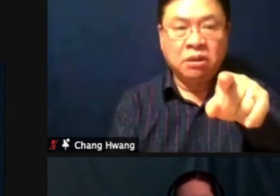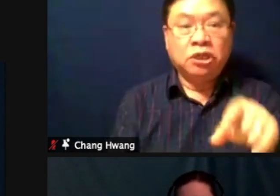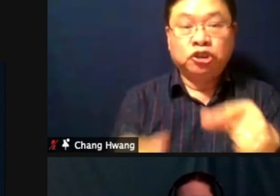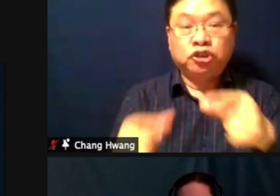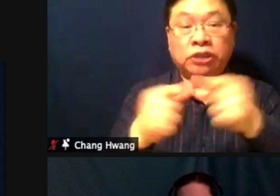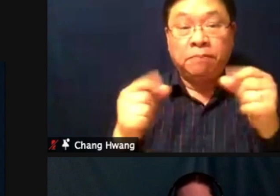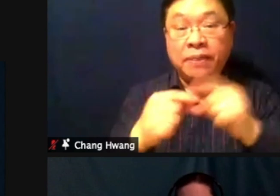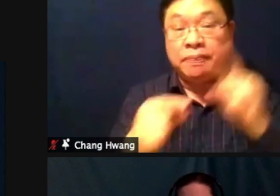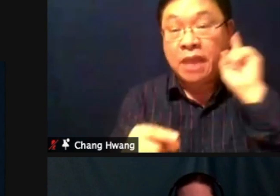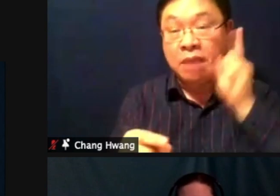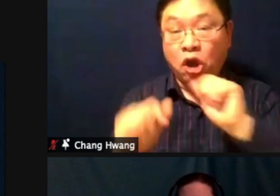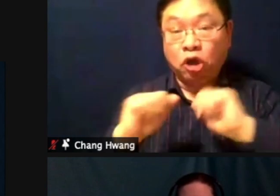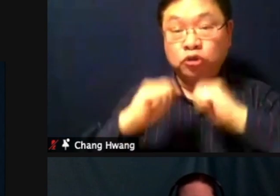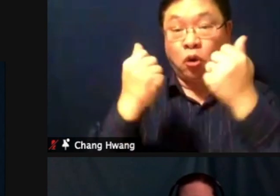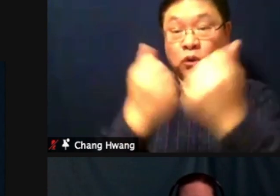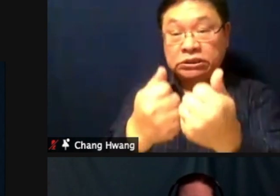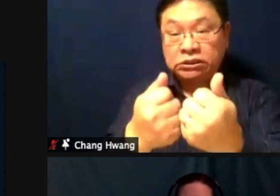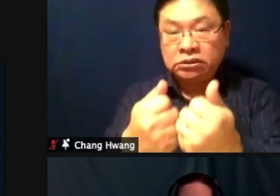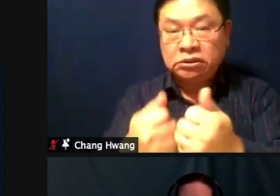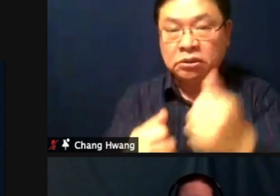In 1935,